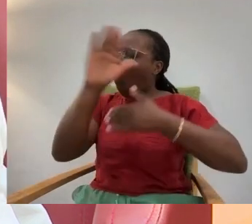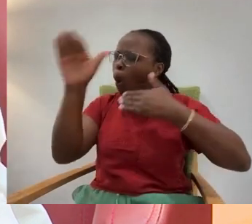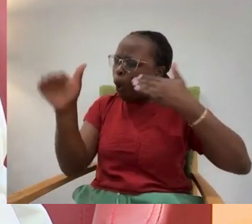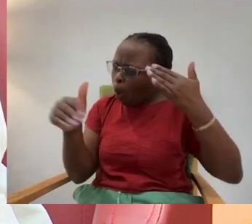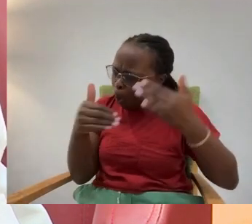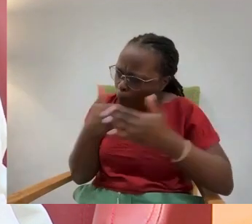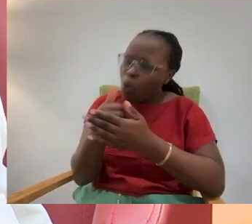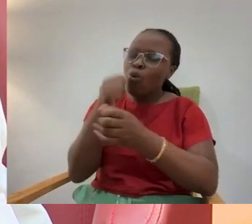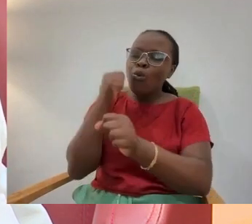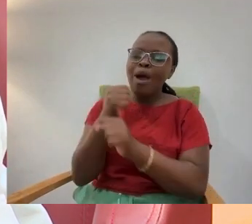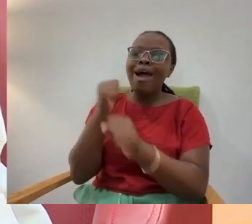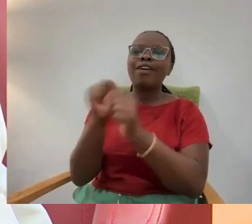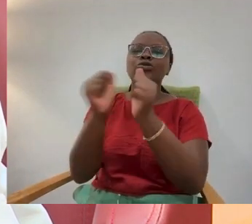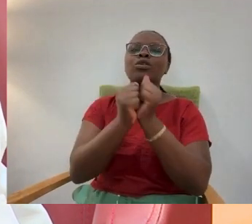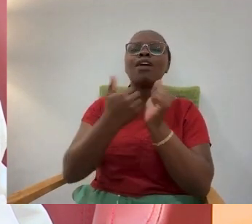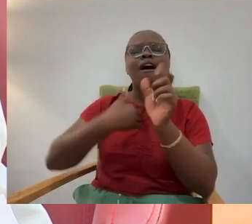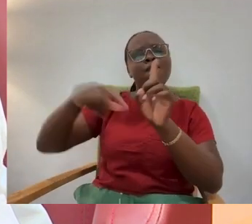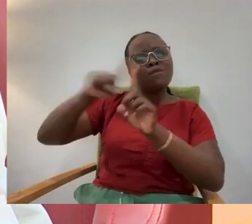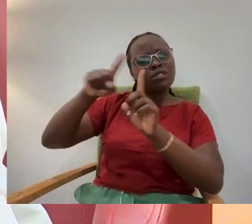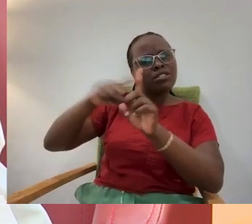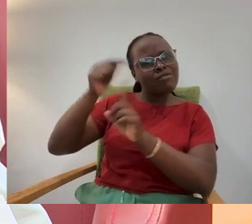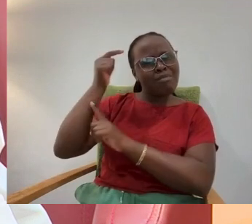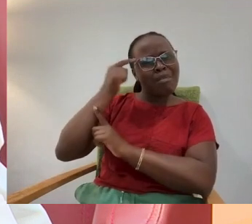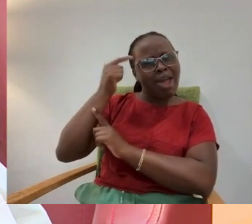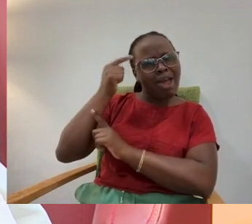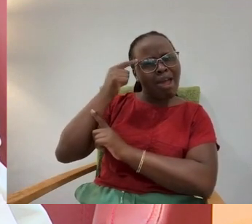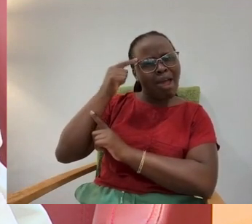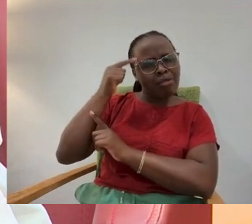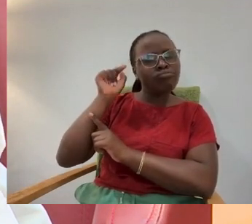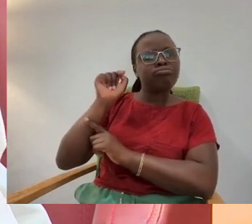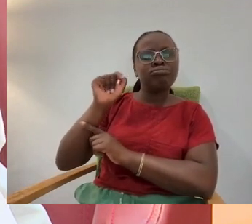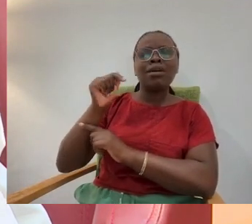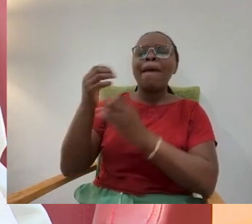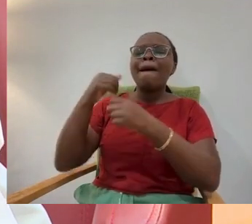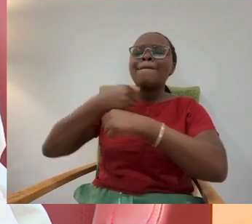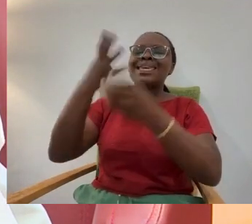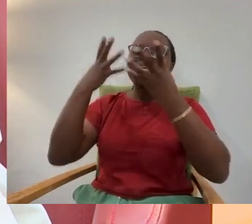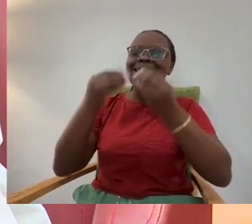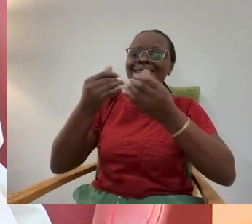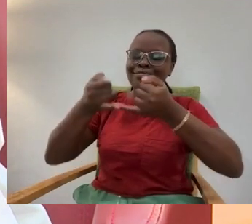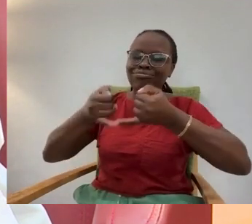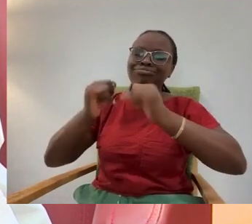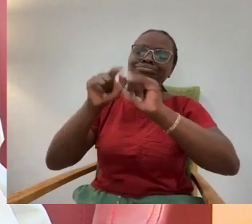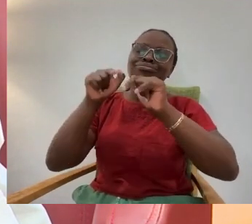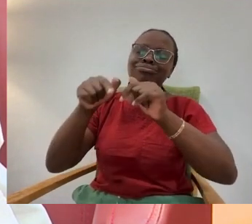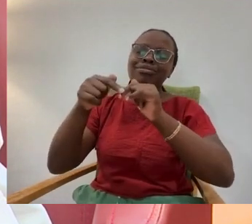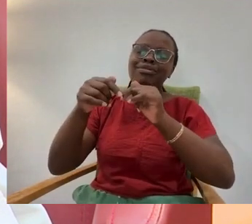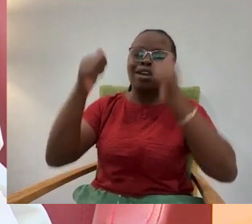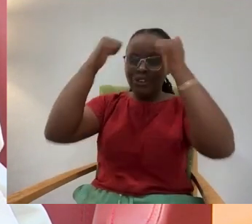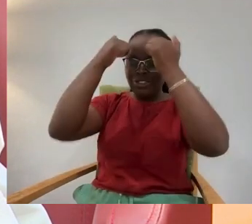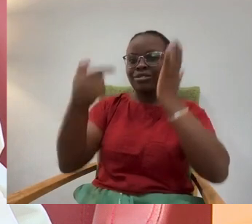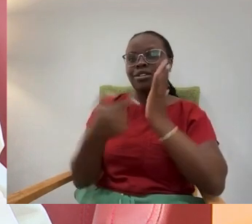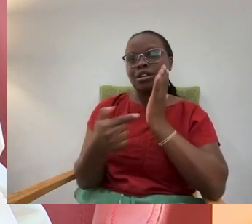positive mindset towards rolling out and implementing digital education, that it's really gonna be easy. So we'll get from the